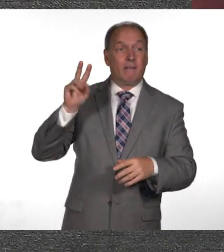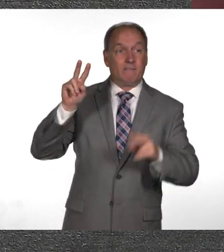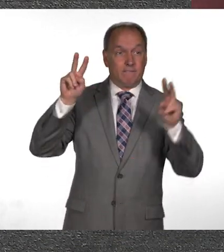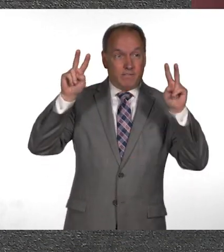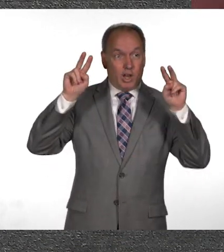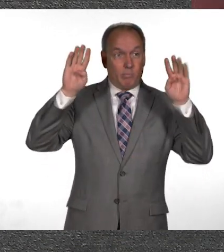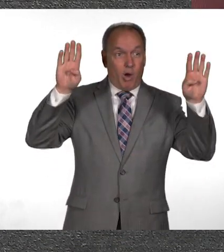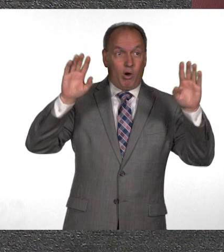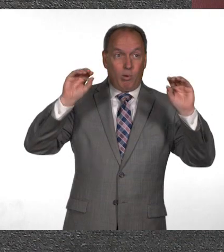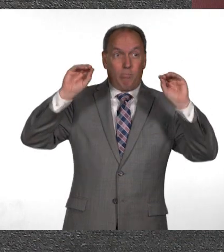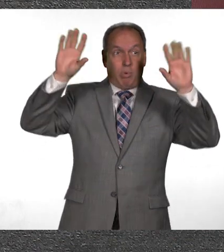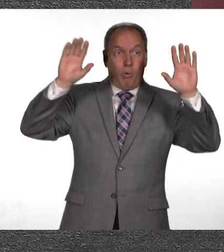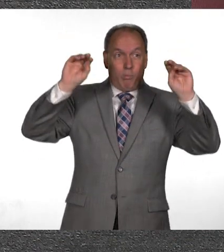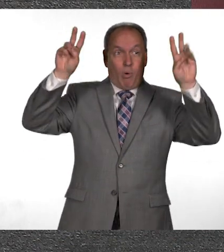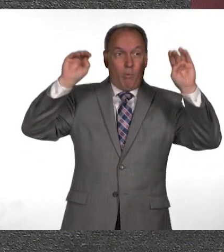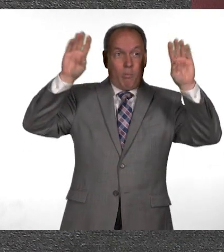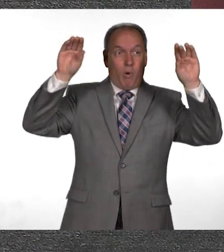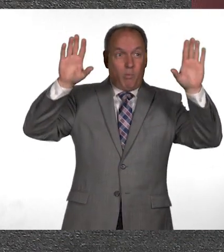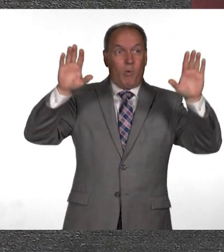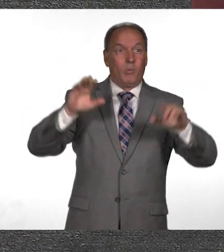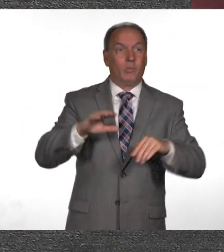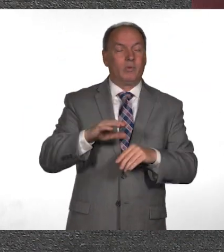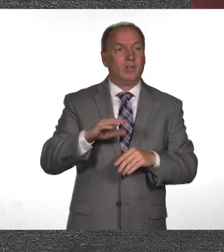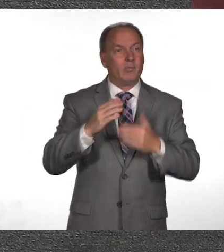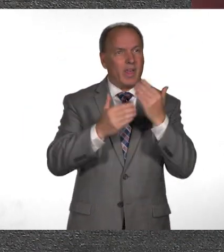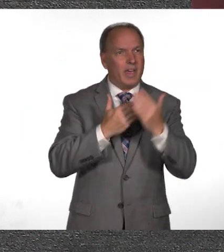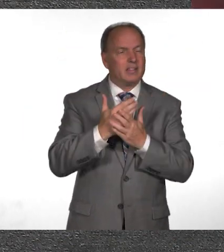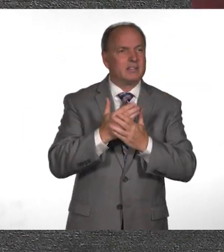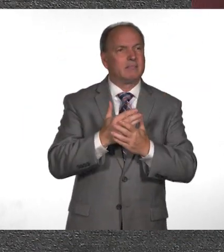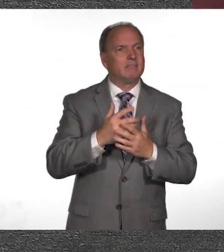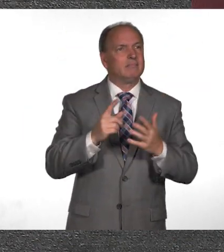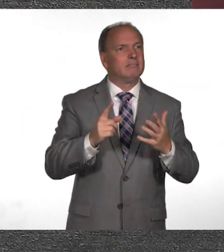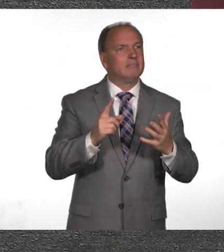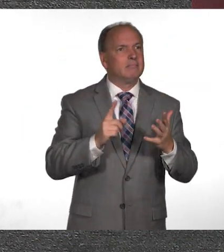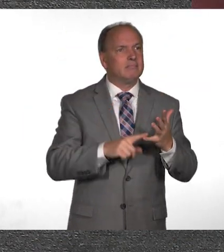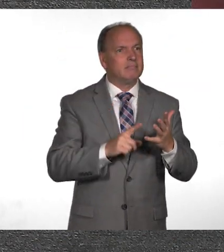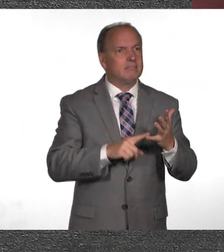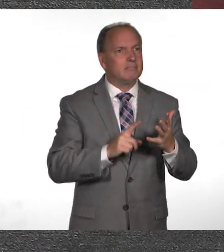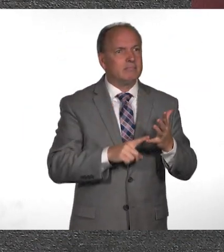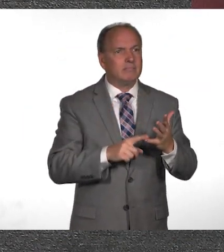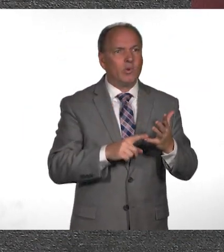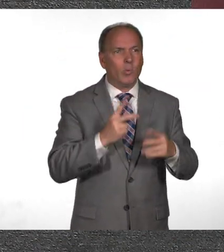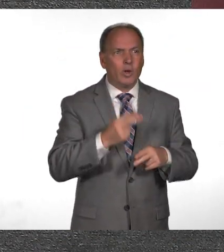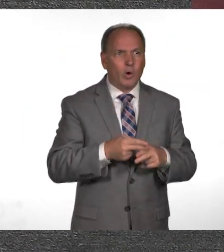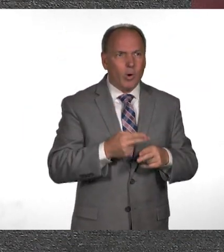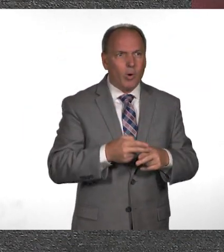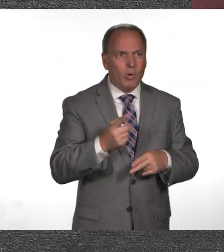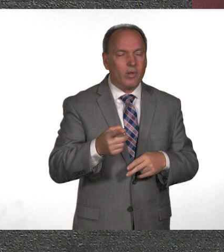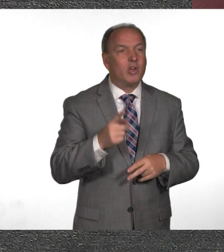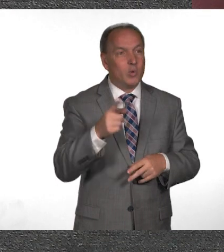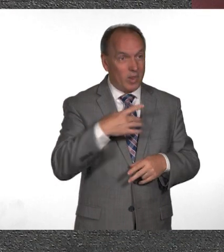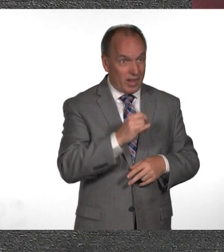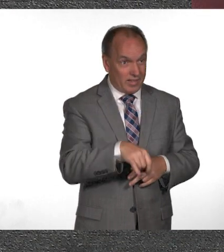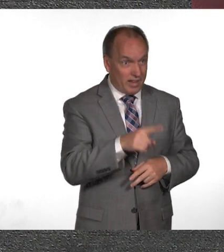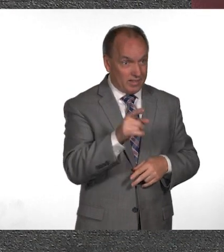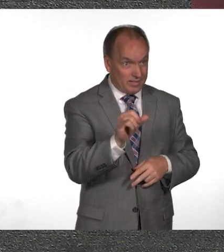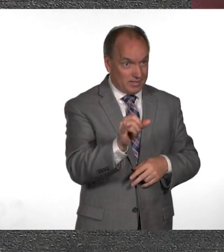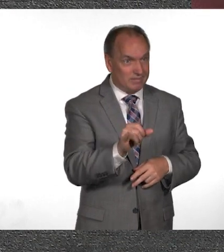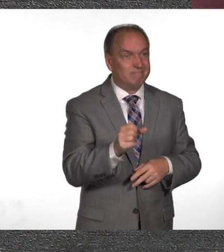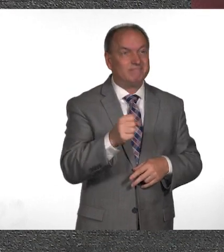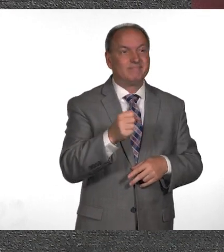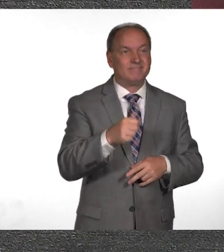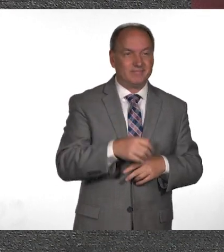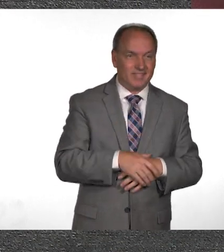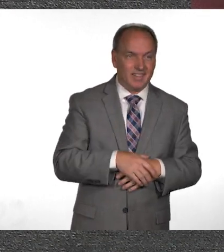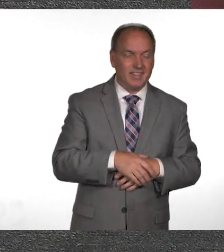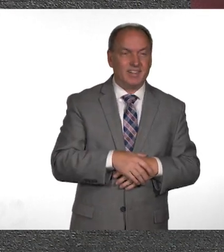Yeah, a volleyball. So you hit that with your hands, and let's see what kind of ball this is. You like this one, huh?